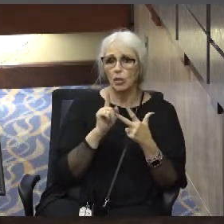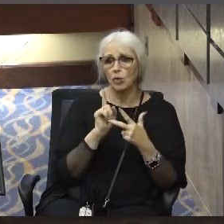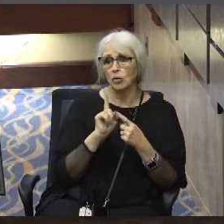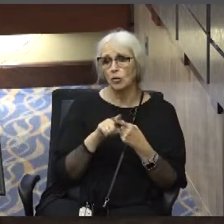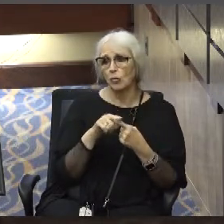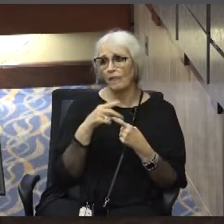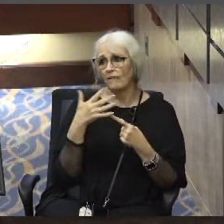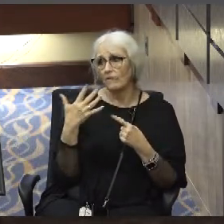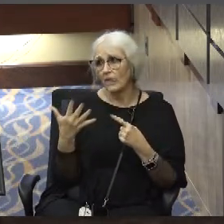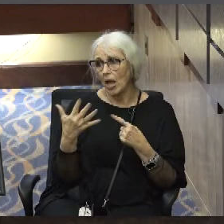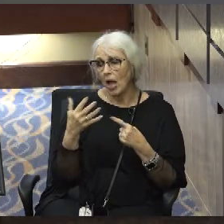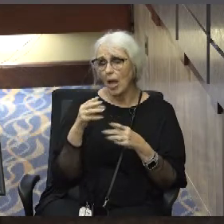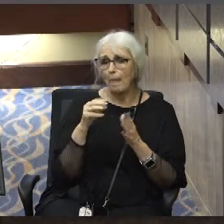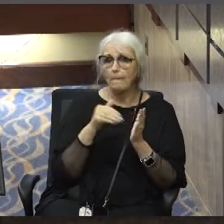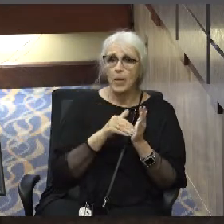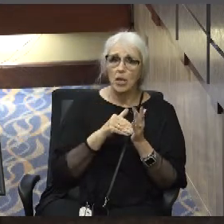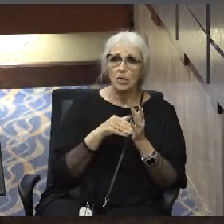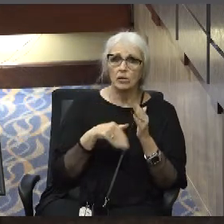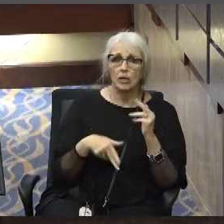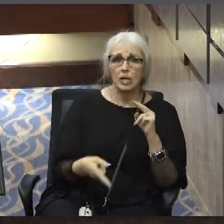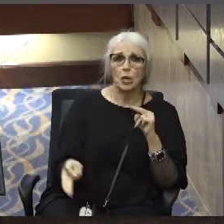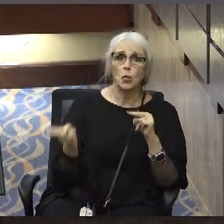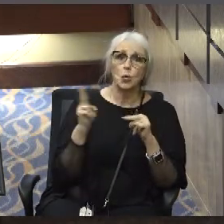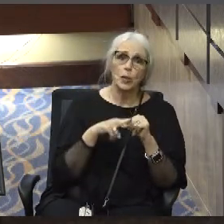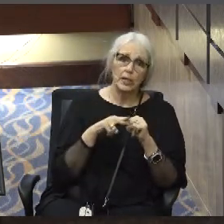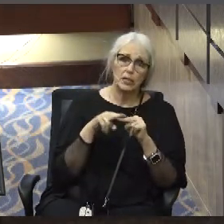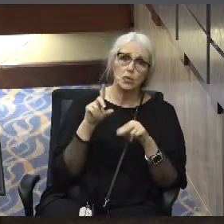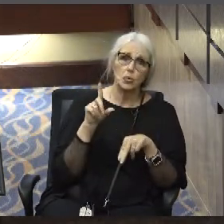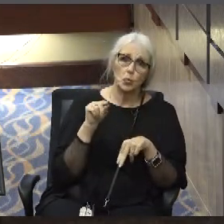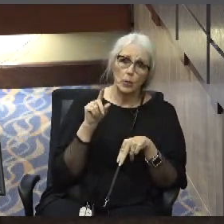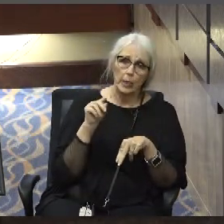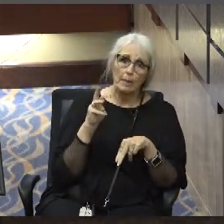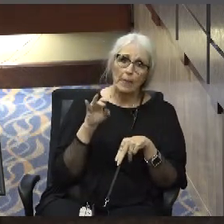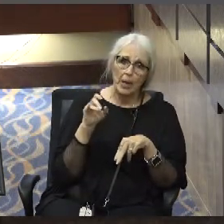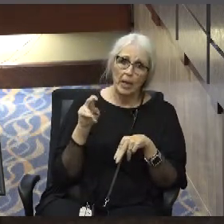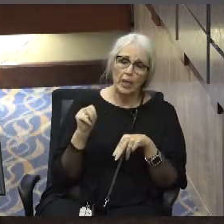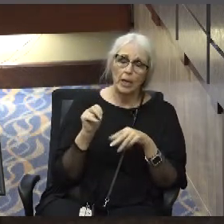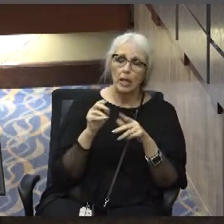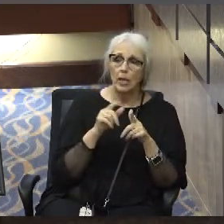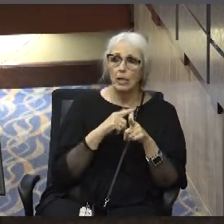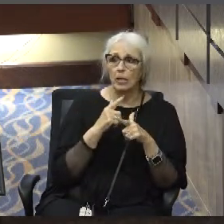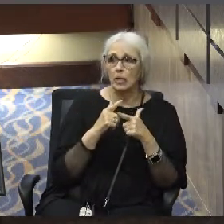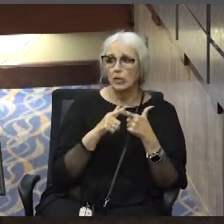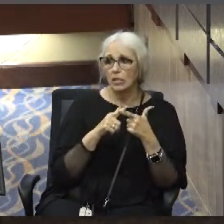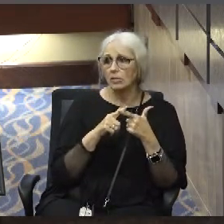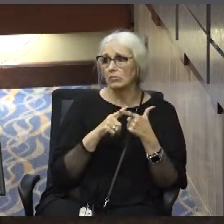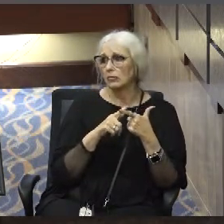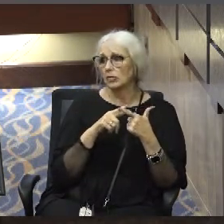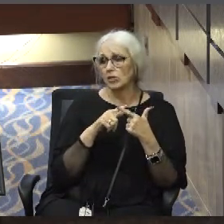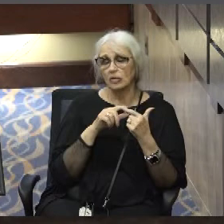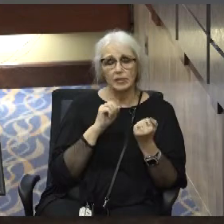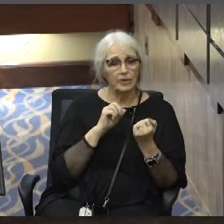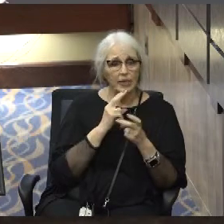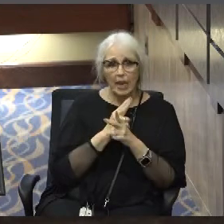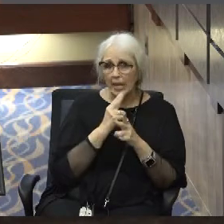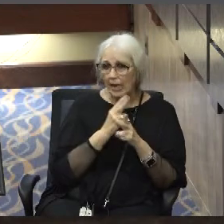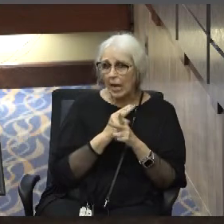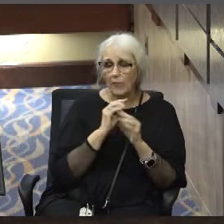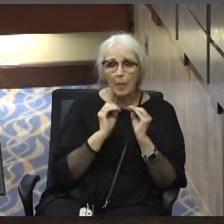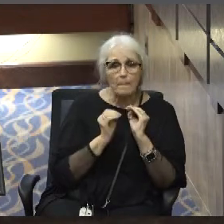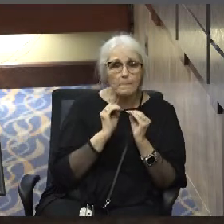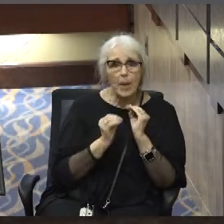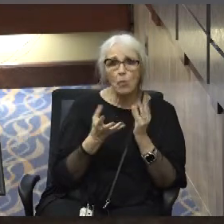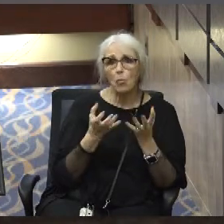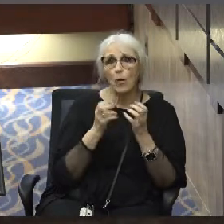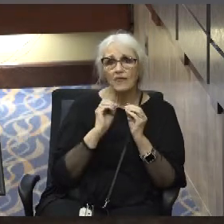to 20 to 30 million, just to address the deferred maintenance and just to demonstrate some commitment to we want to fix the